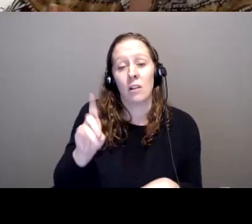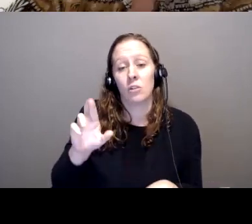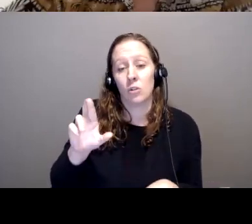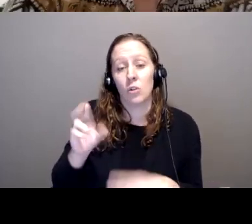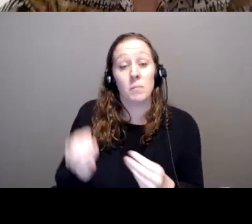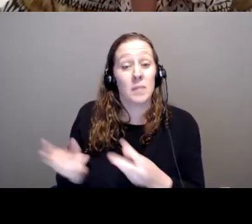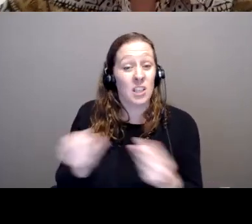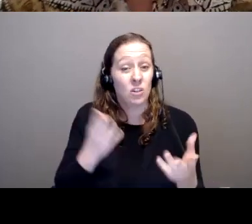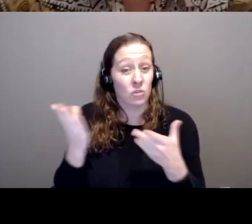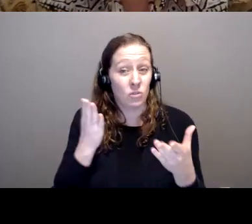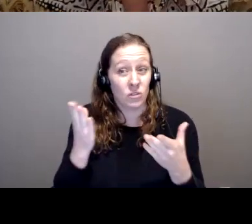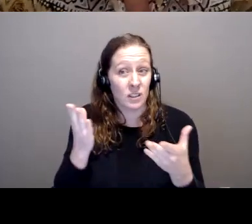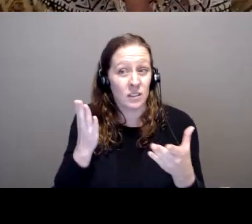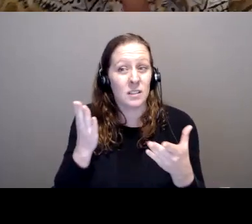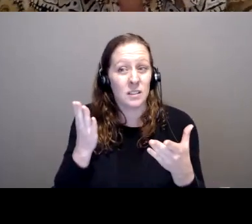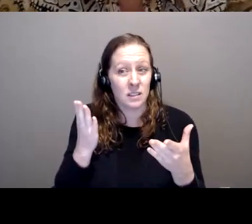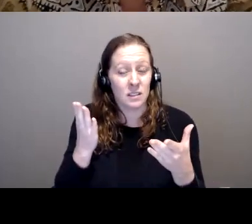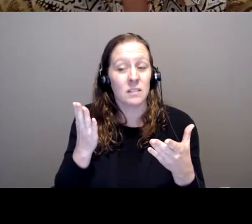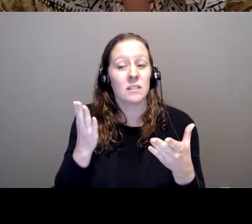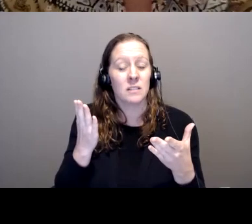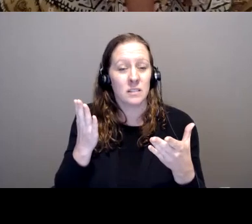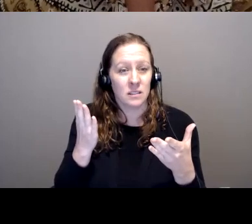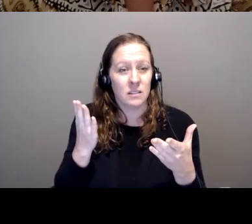we provide